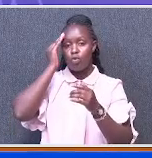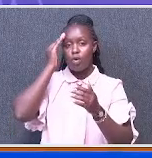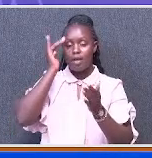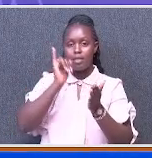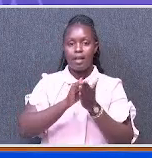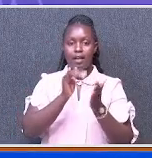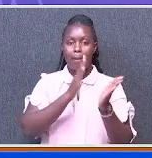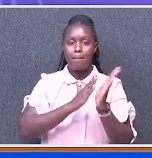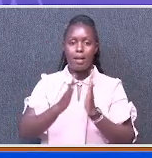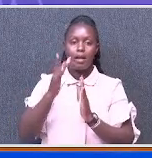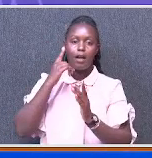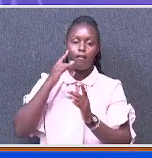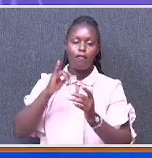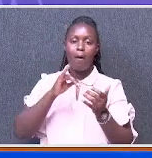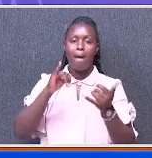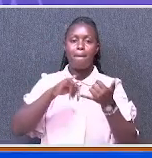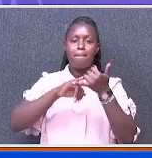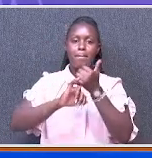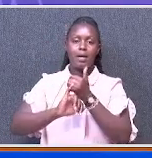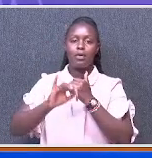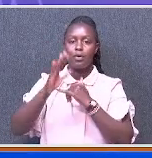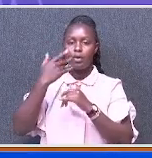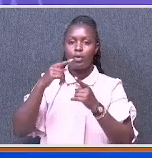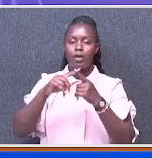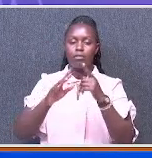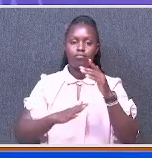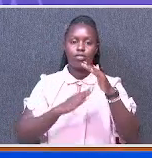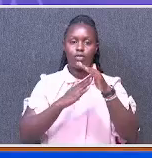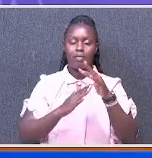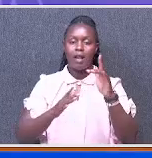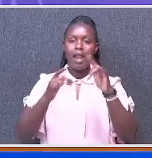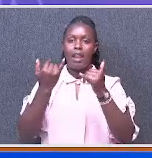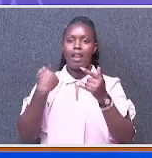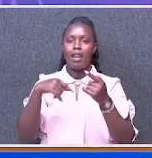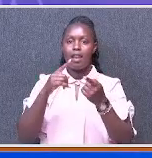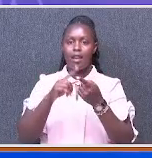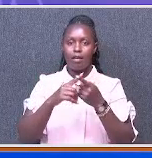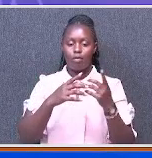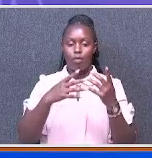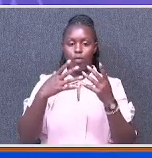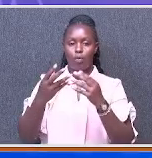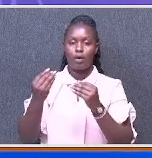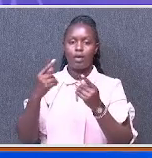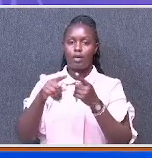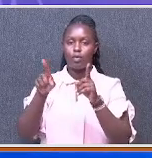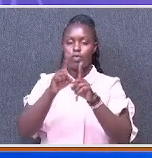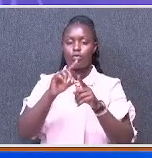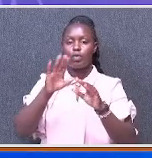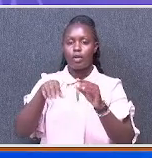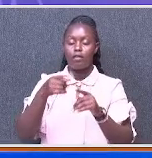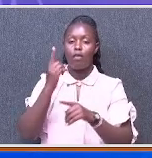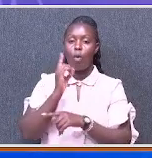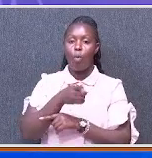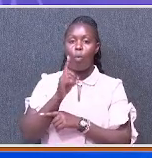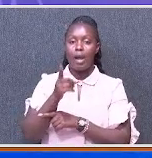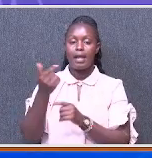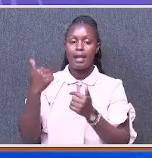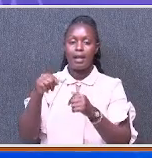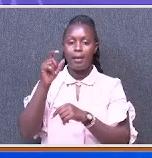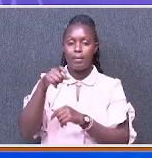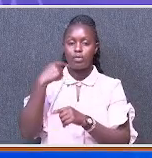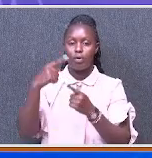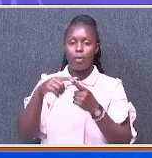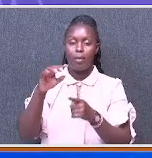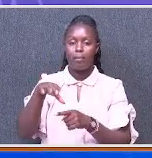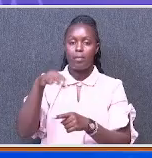plans for her to be married off were at the top gear. The Kachiliba OCS Tom Nyenaro has issued a stern warning to anyone who will be found to be a